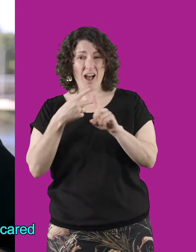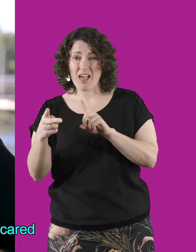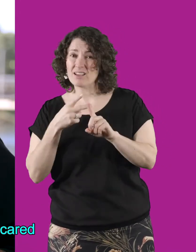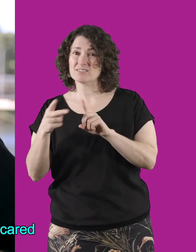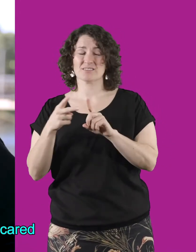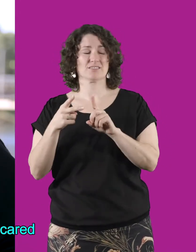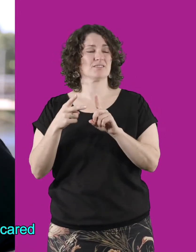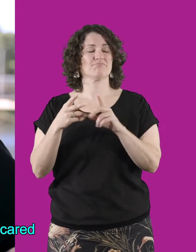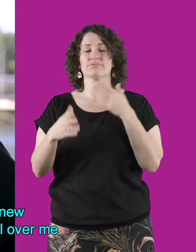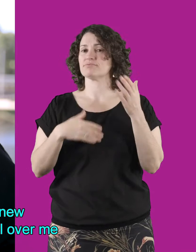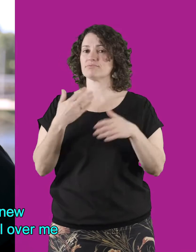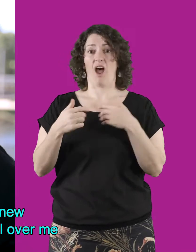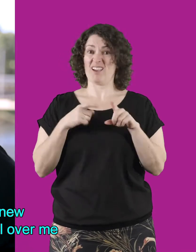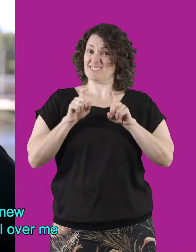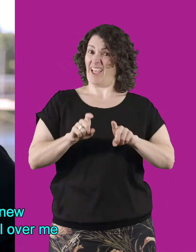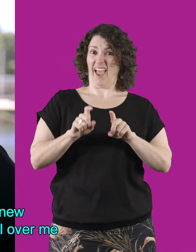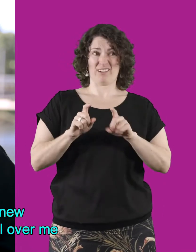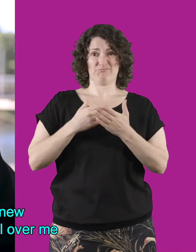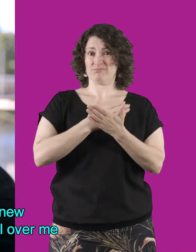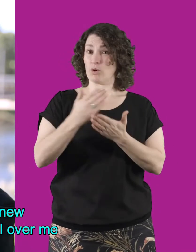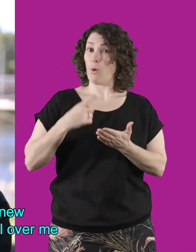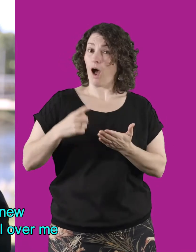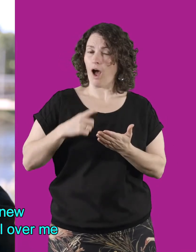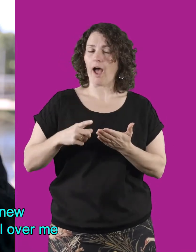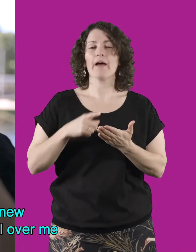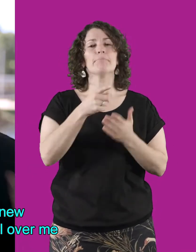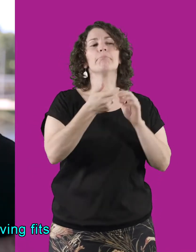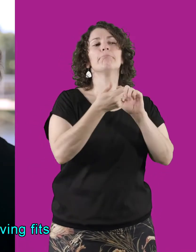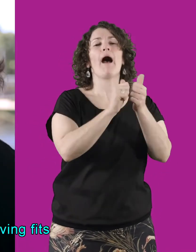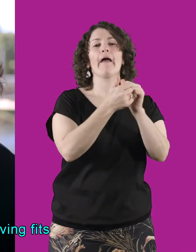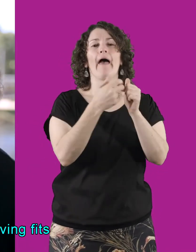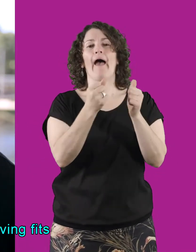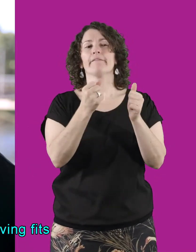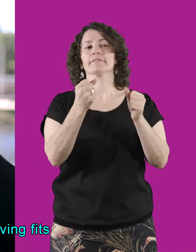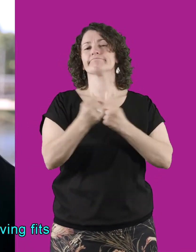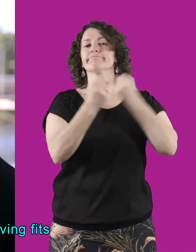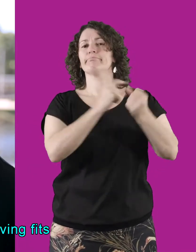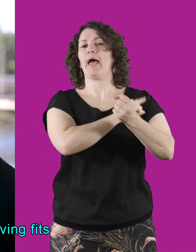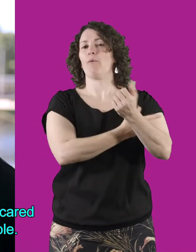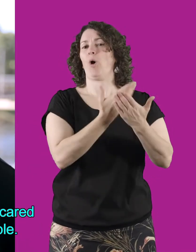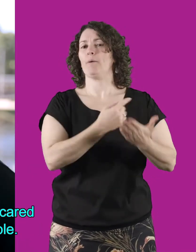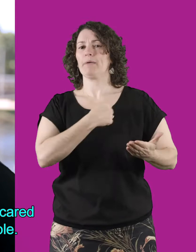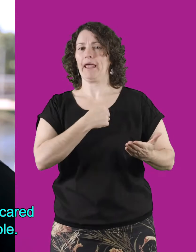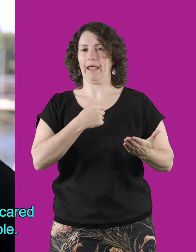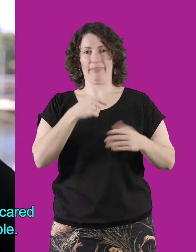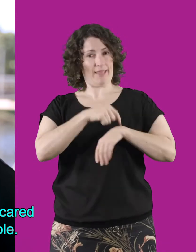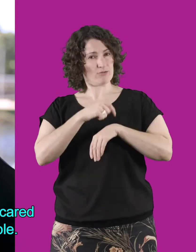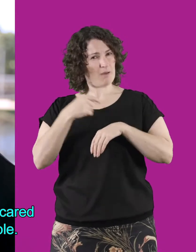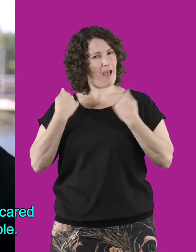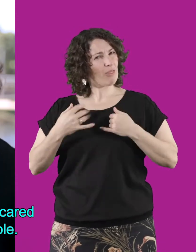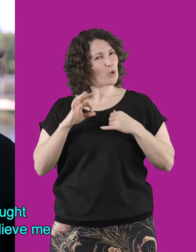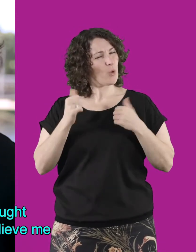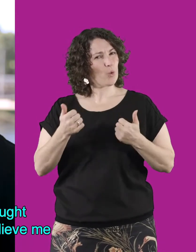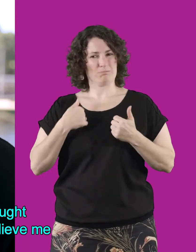And I was too scared because he knew that he had a barrow over me because I was having fits, and I was too scared to go to